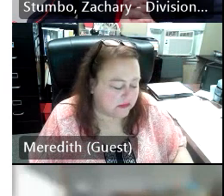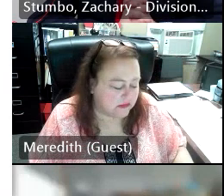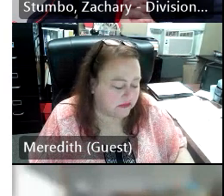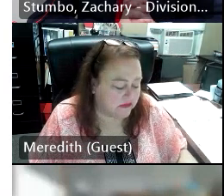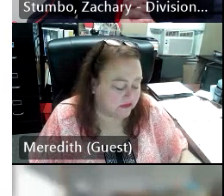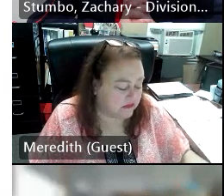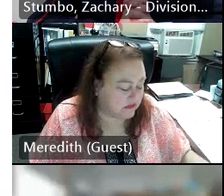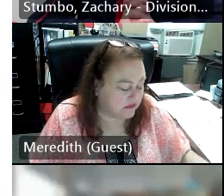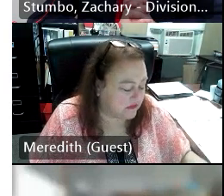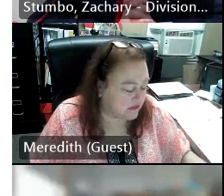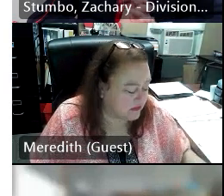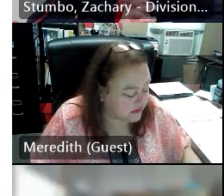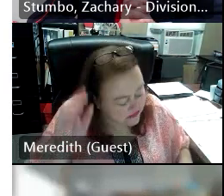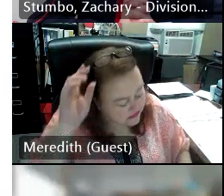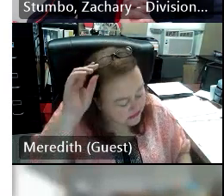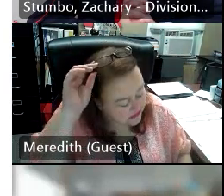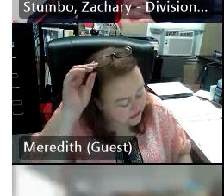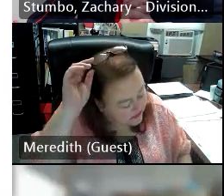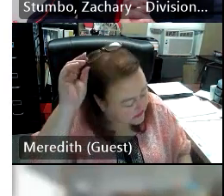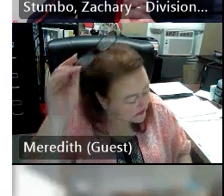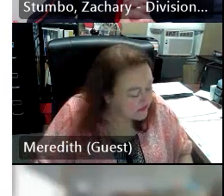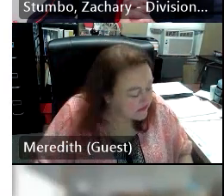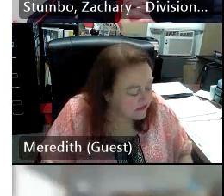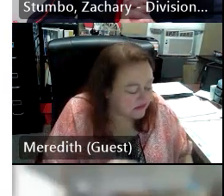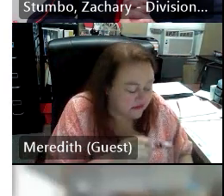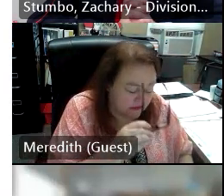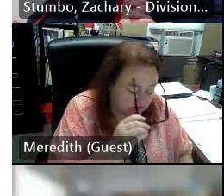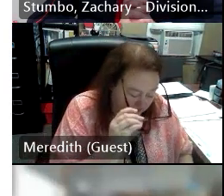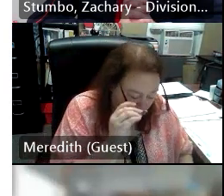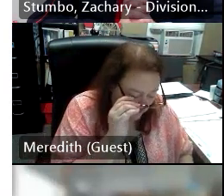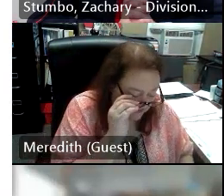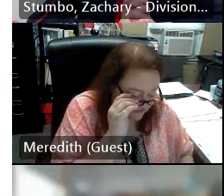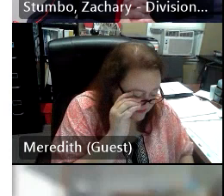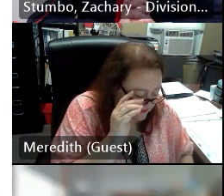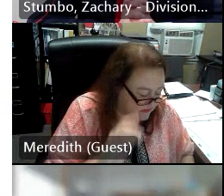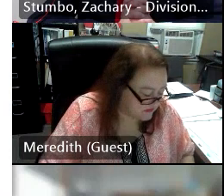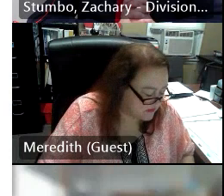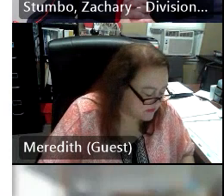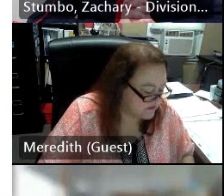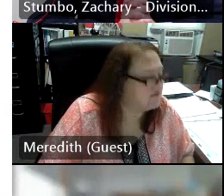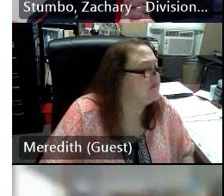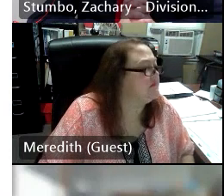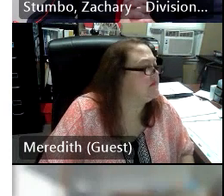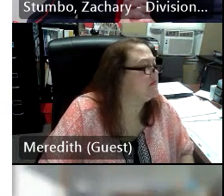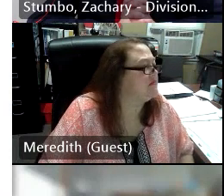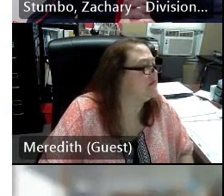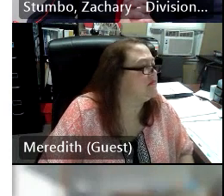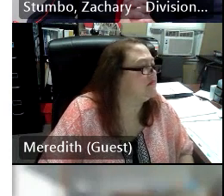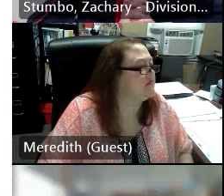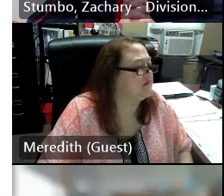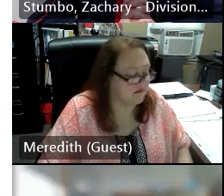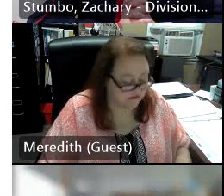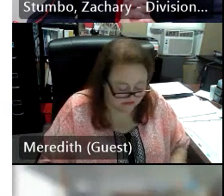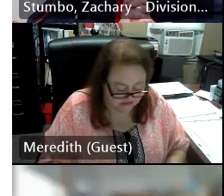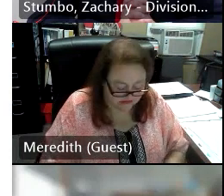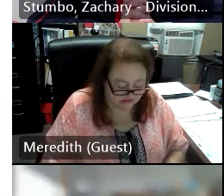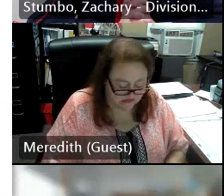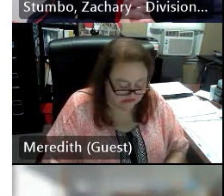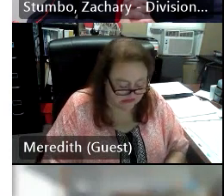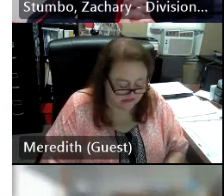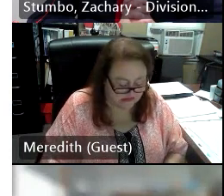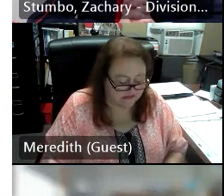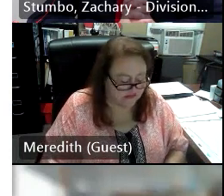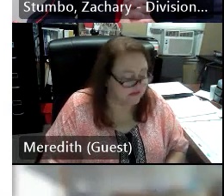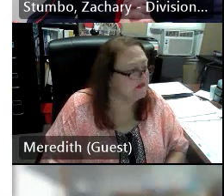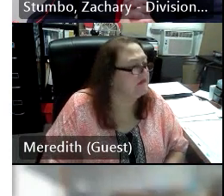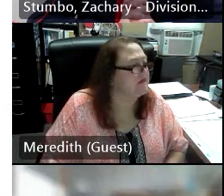purchased. But they're able to have the items delivered either to where the family is staying. So they have a number of families that stay